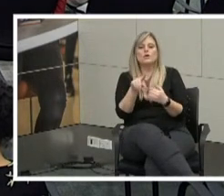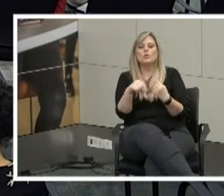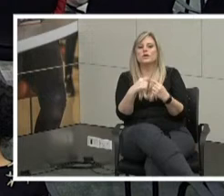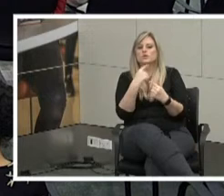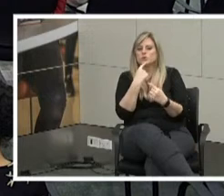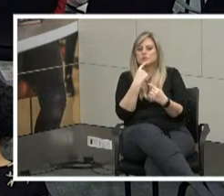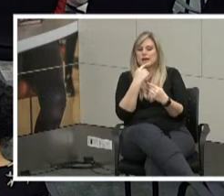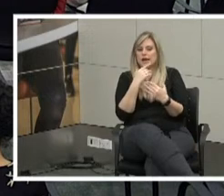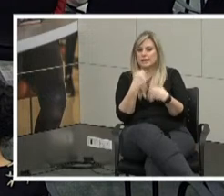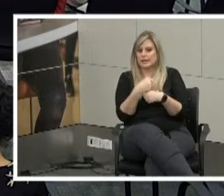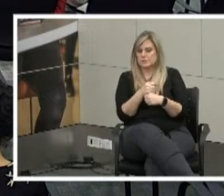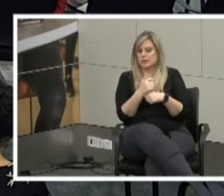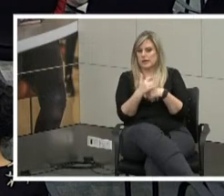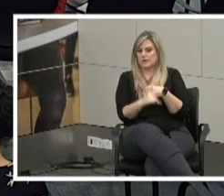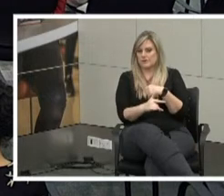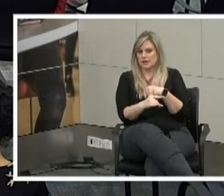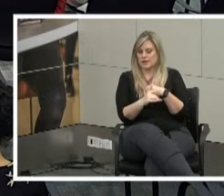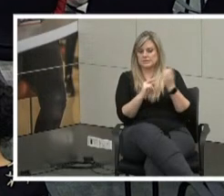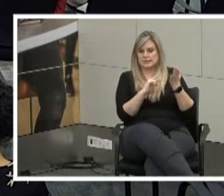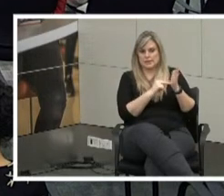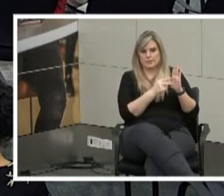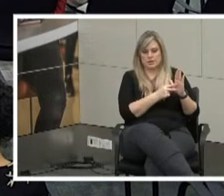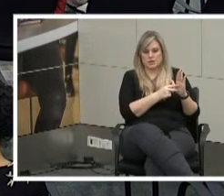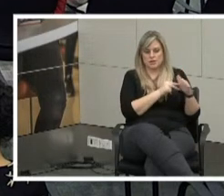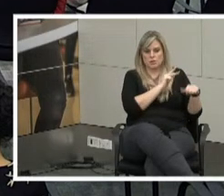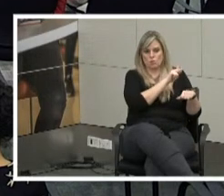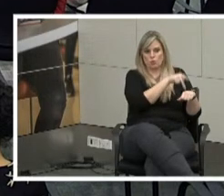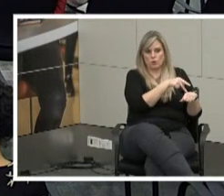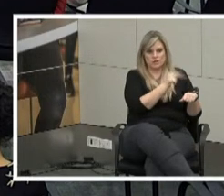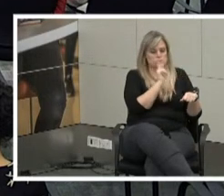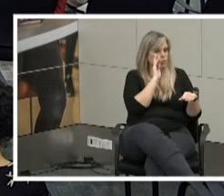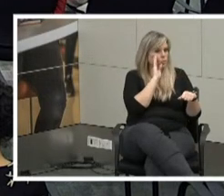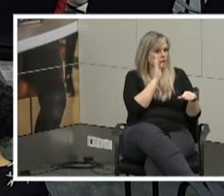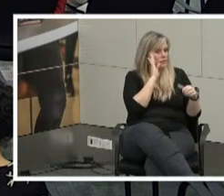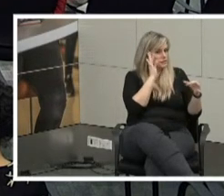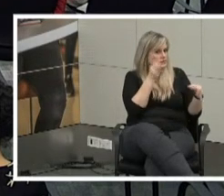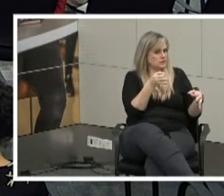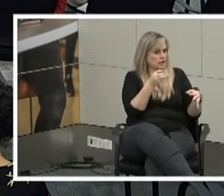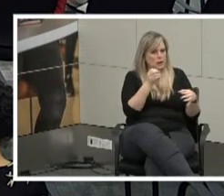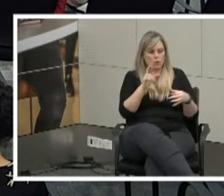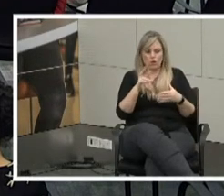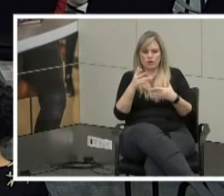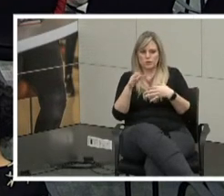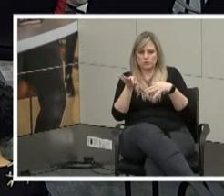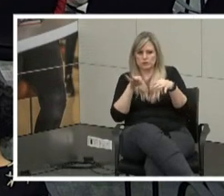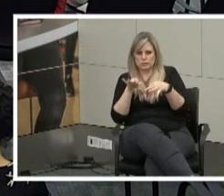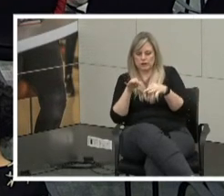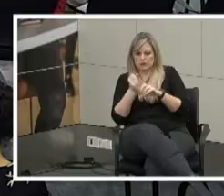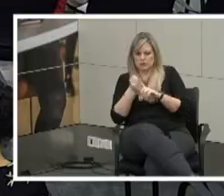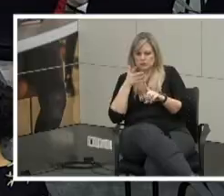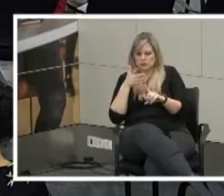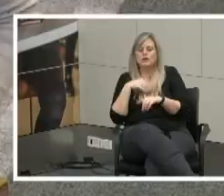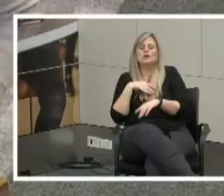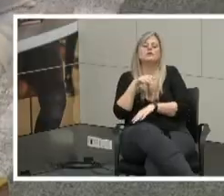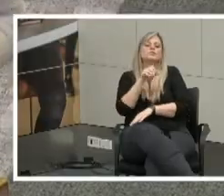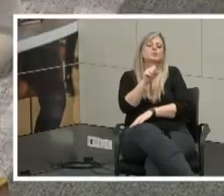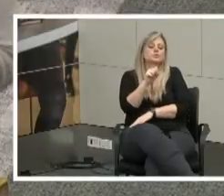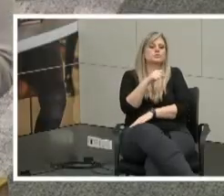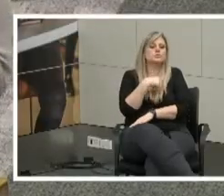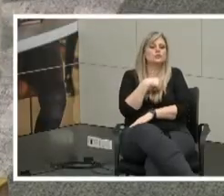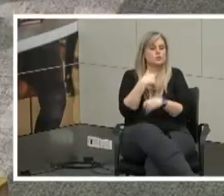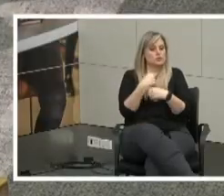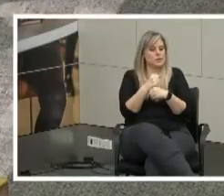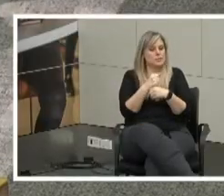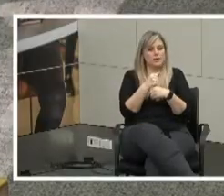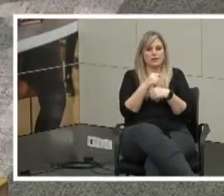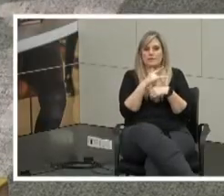it's made available is that going to be the principal's Choice can you just kind of yeah flesh that out for us and when we when we say made